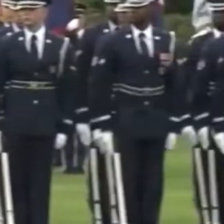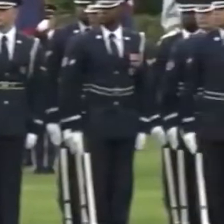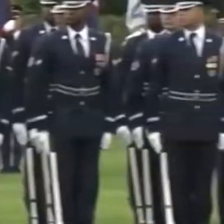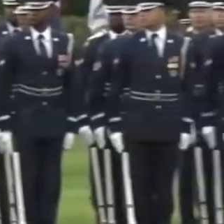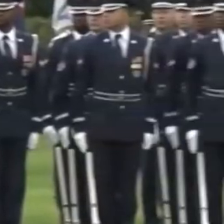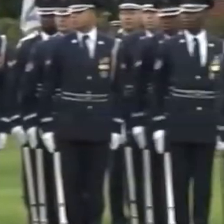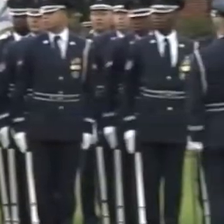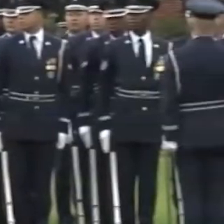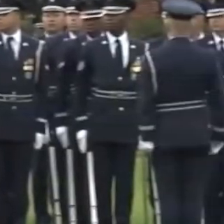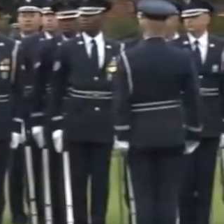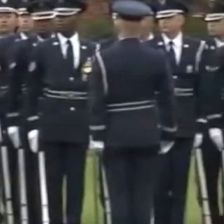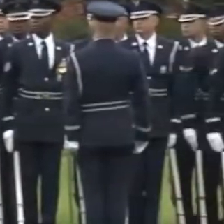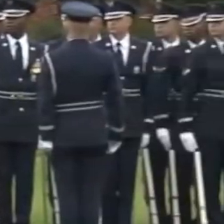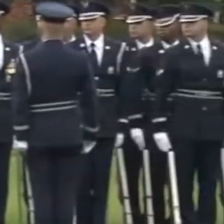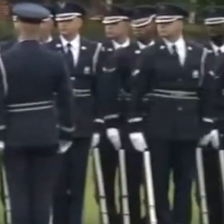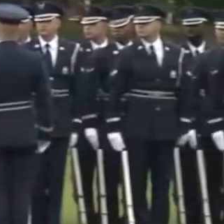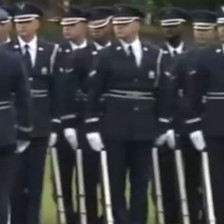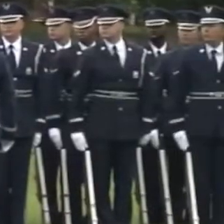AT2 Matthew Coriano.